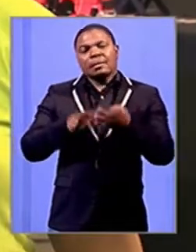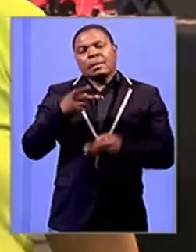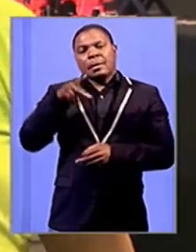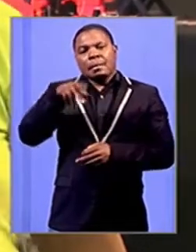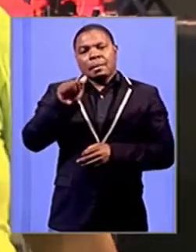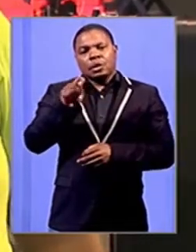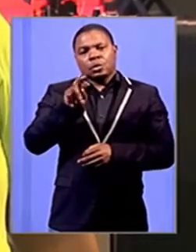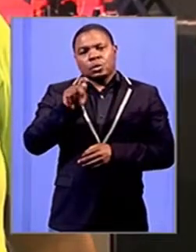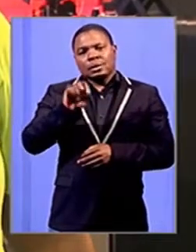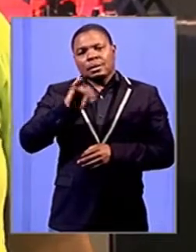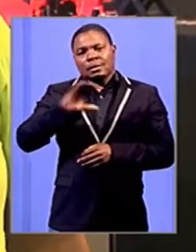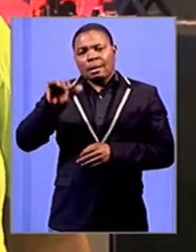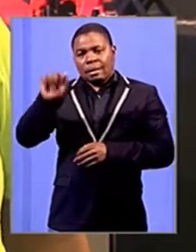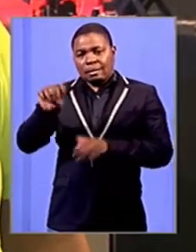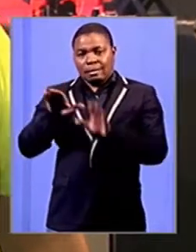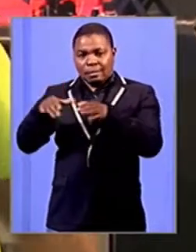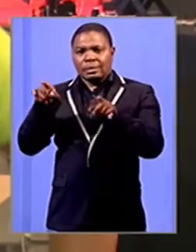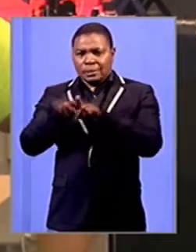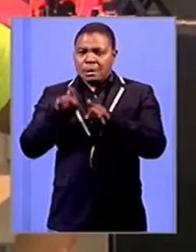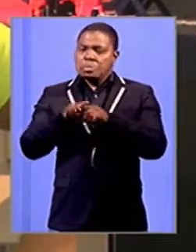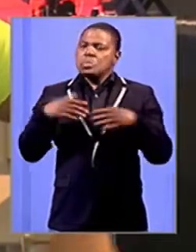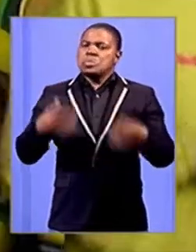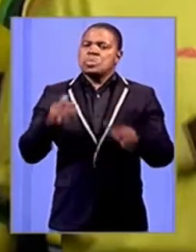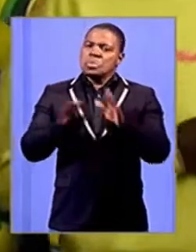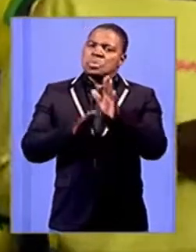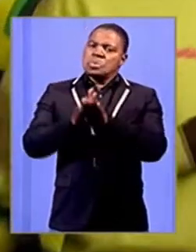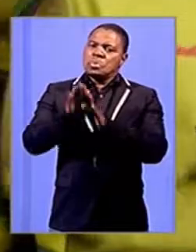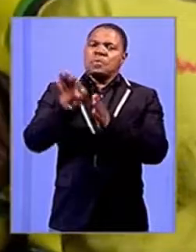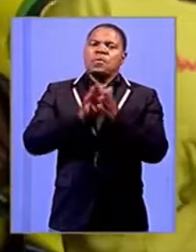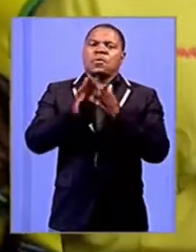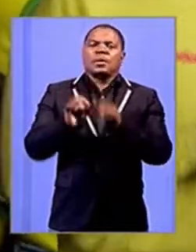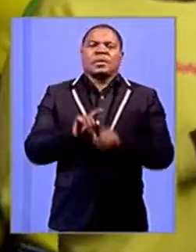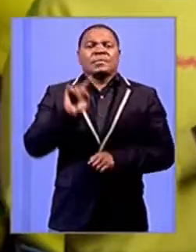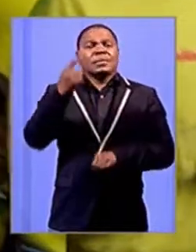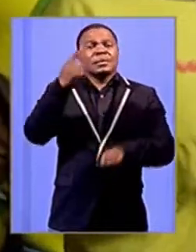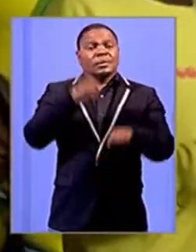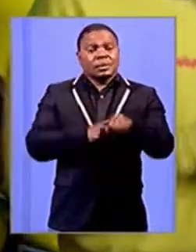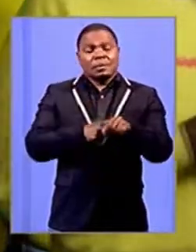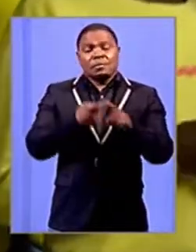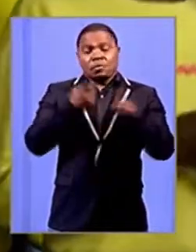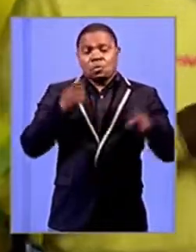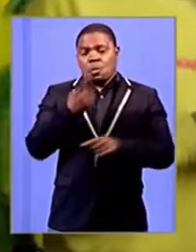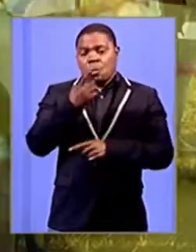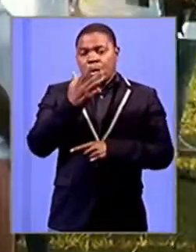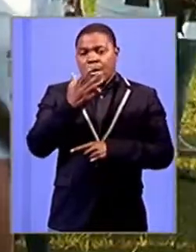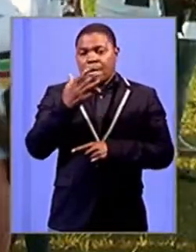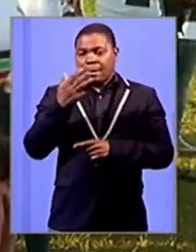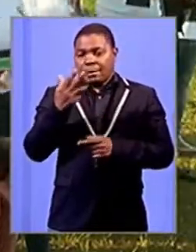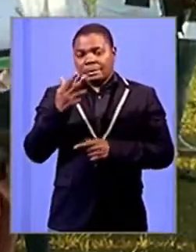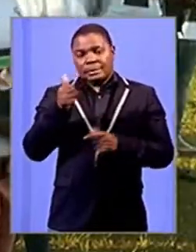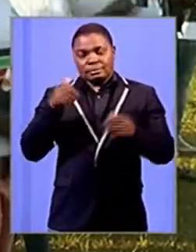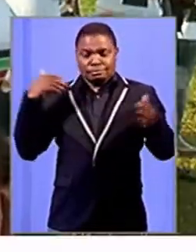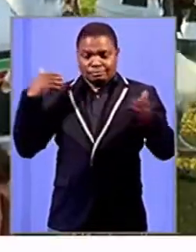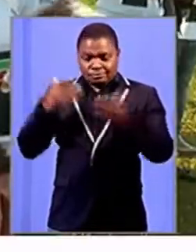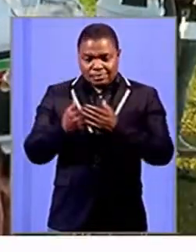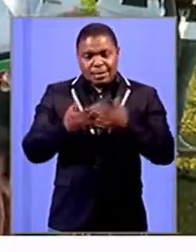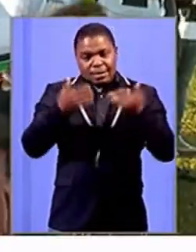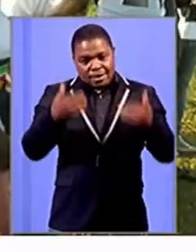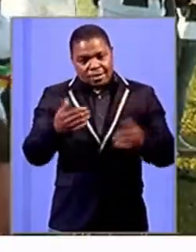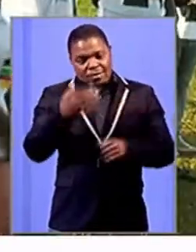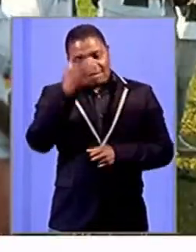le tsona di sebeditse hantle ho le dikgethong tsena. Lekgetlo la pele ha sa le ka 1996 ANC e tlo qobelleha ho